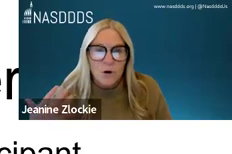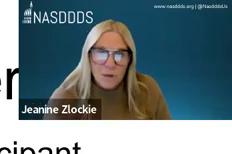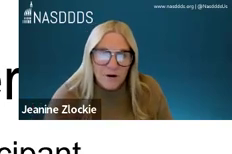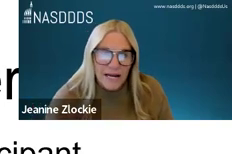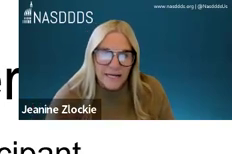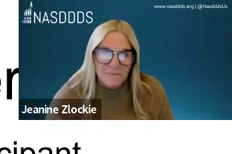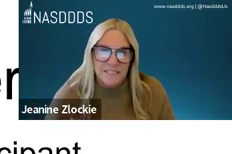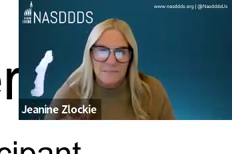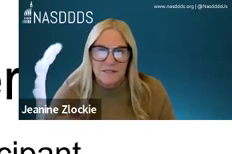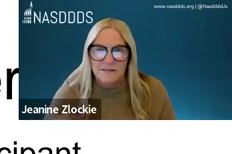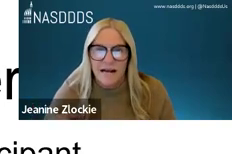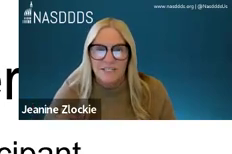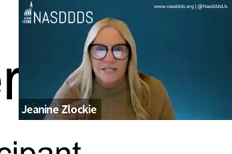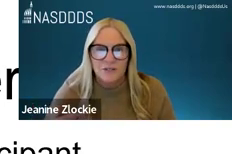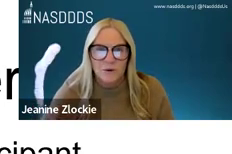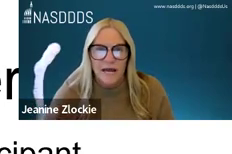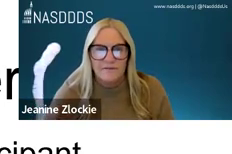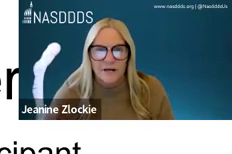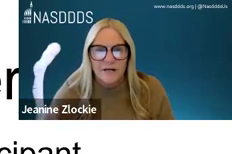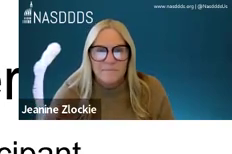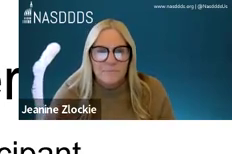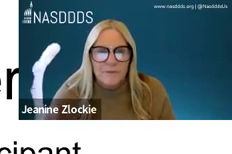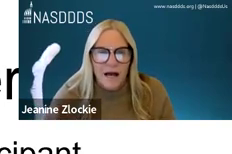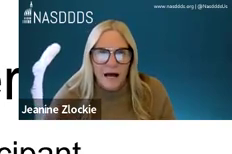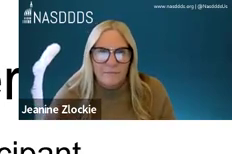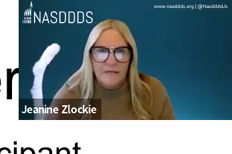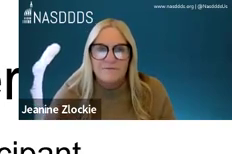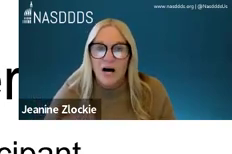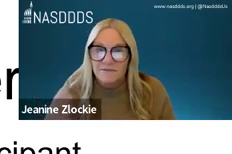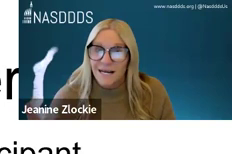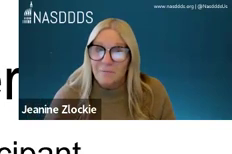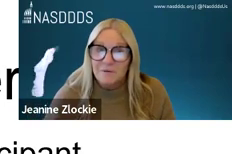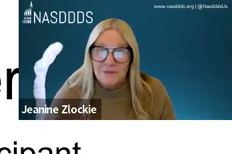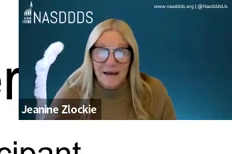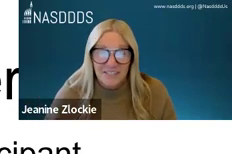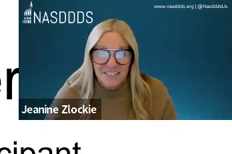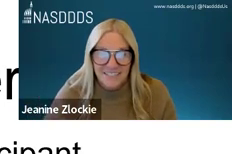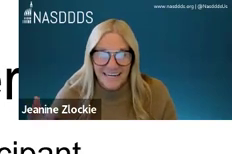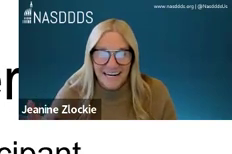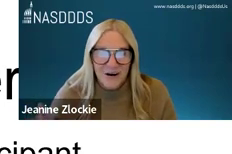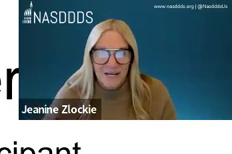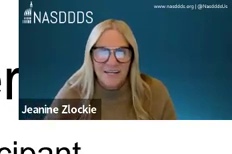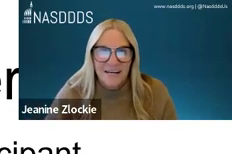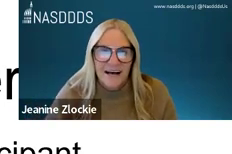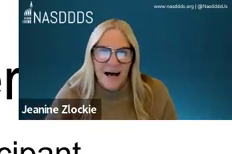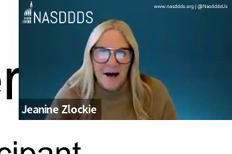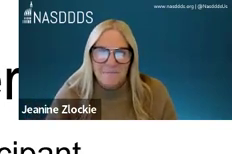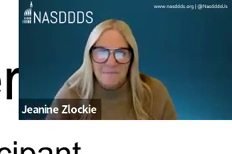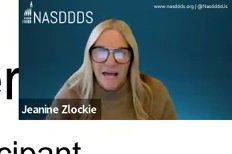in incorporating participant direction into a waiver involves a couple dimensions that I